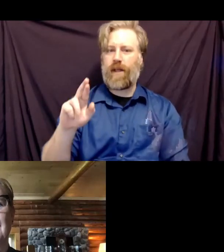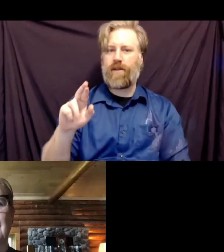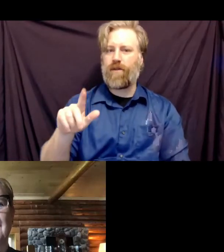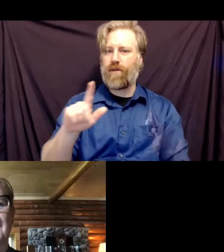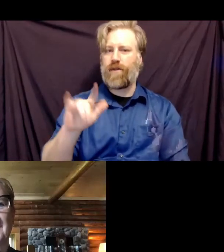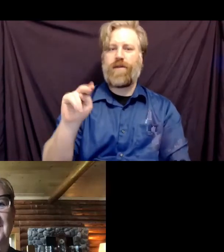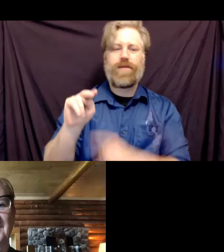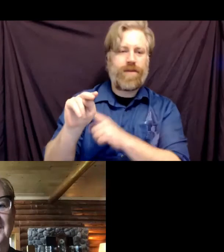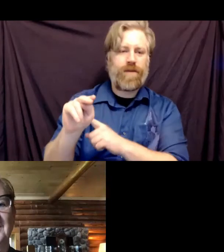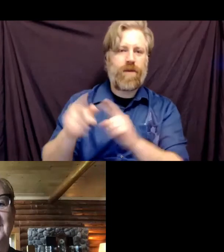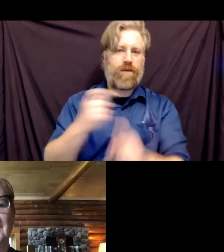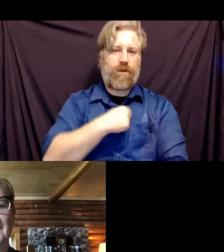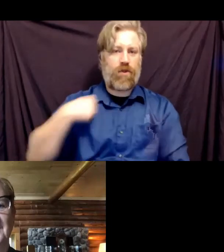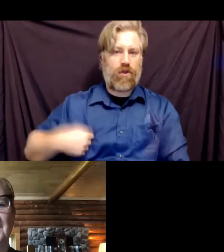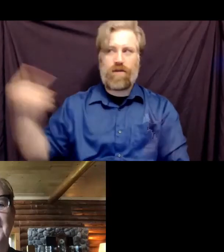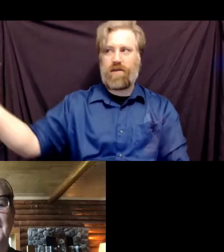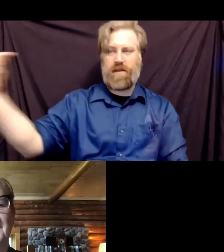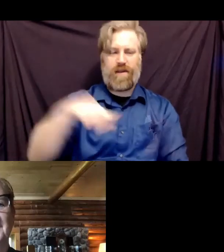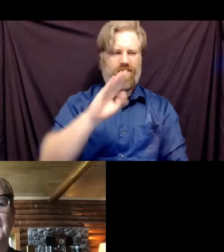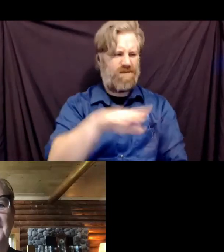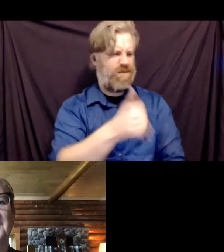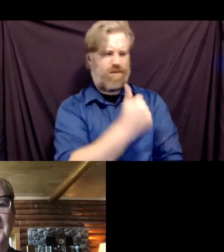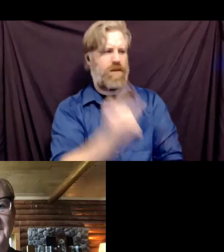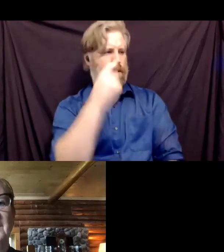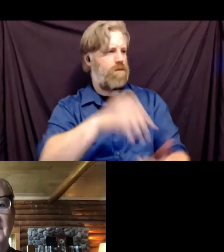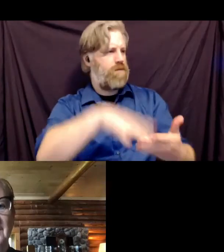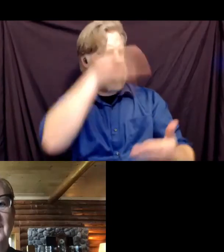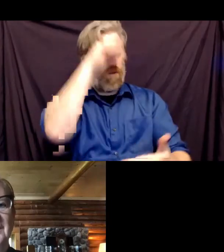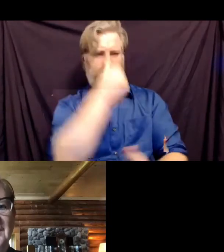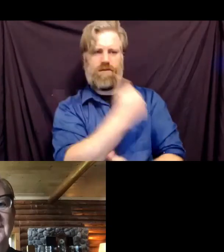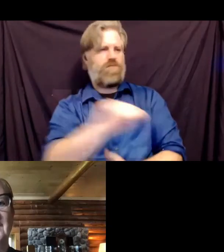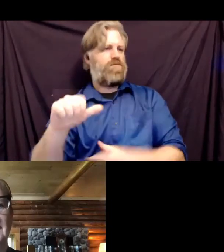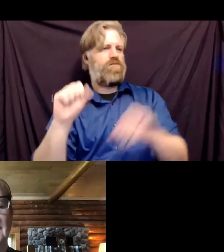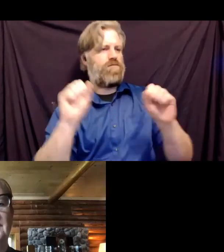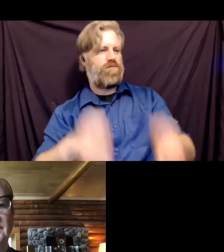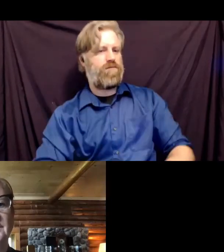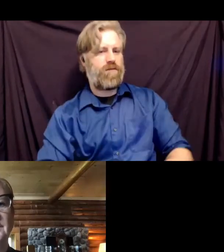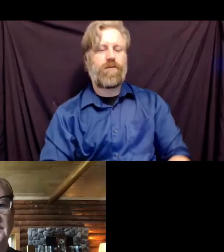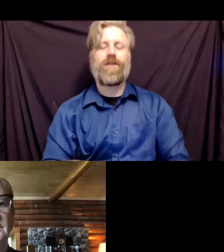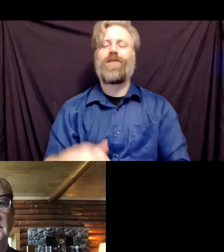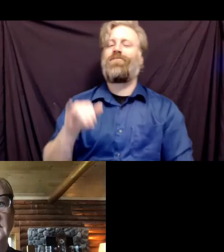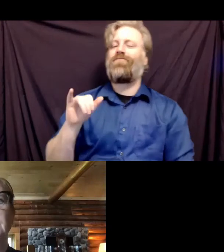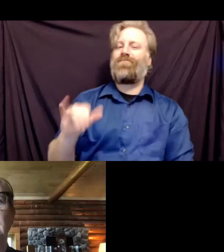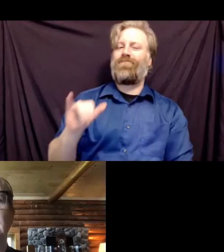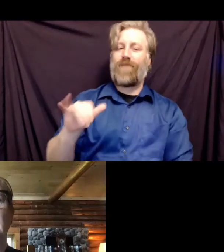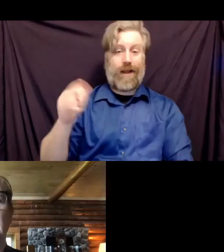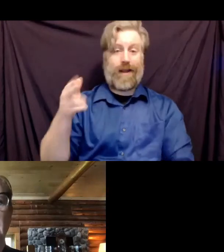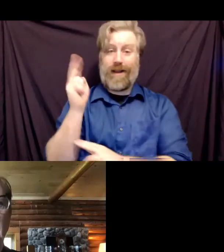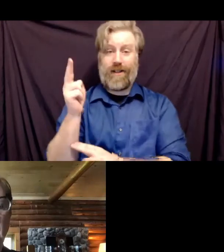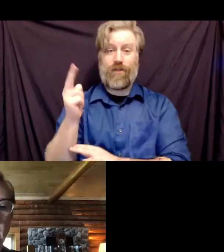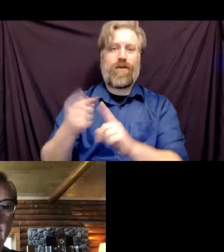anybody can learn these practices. So that's the history. It goes way, way back,